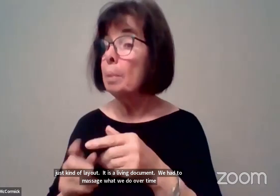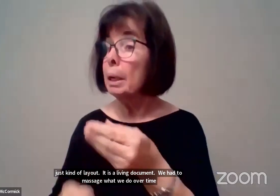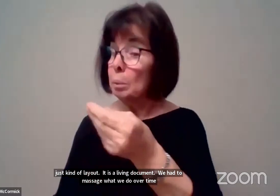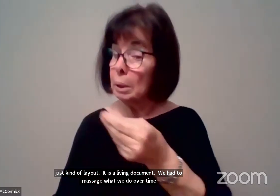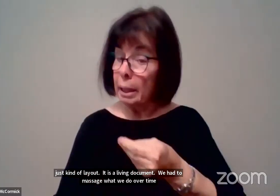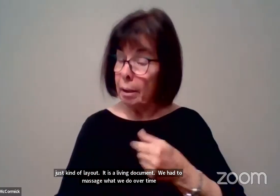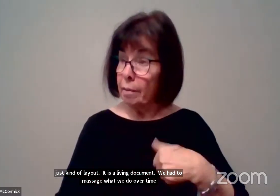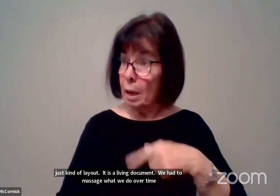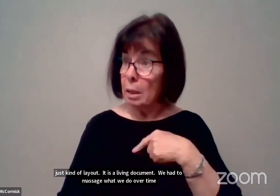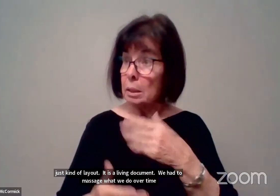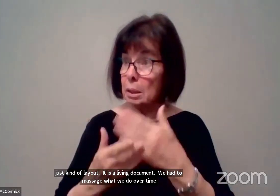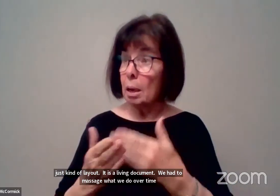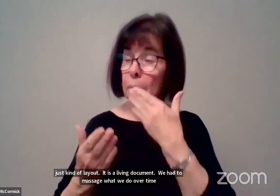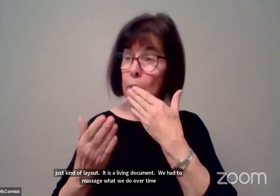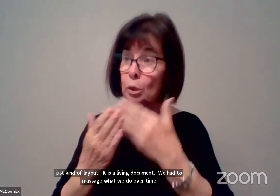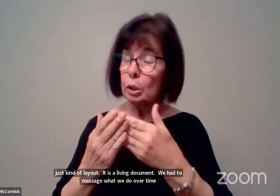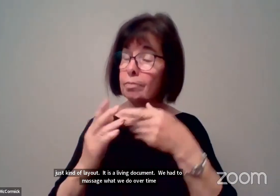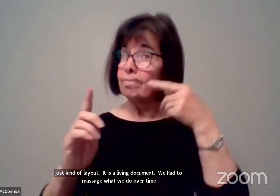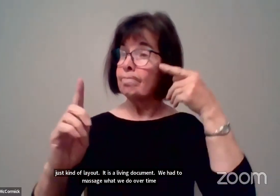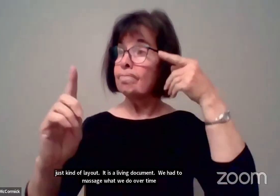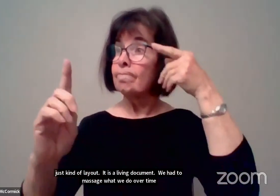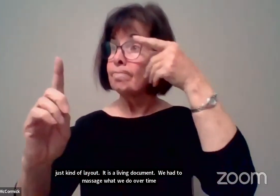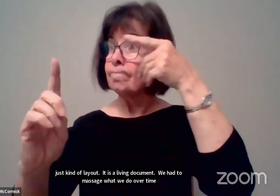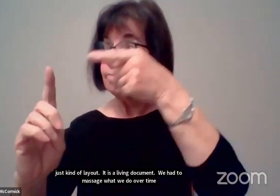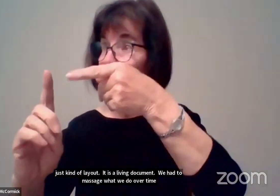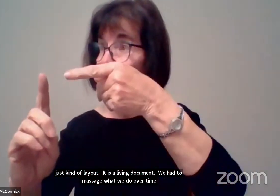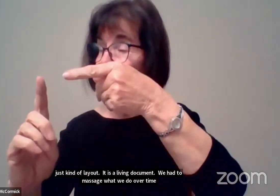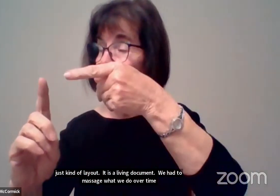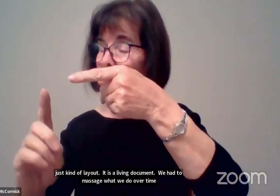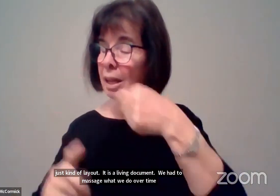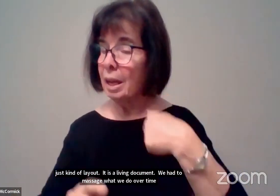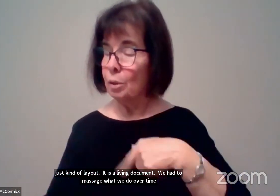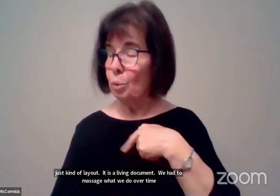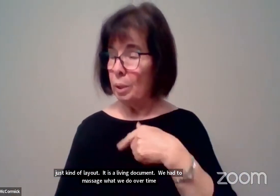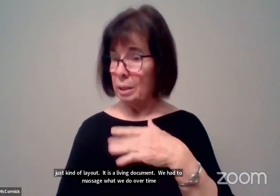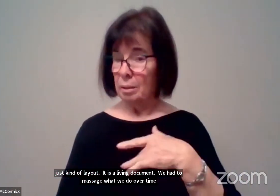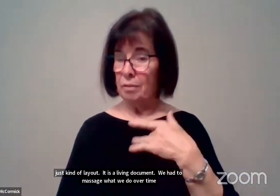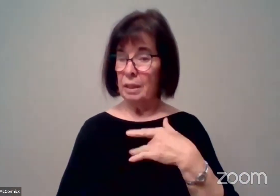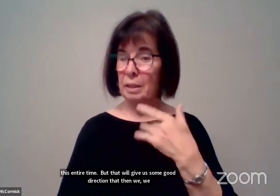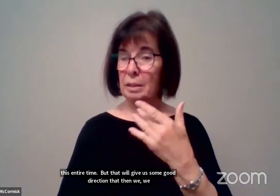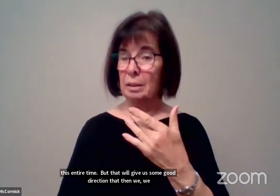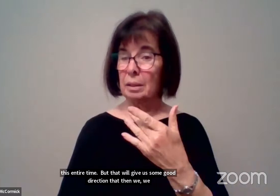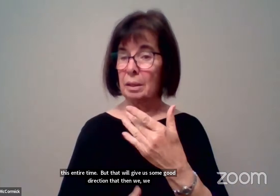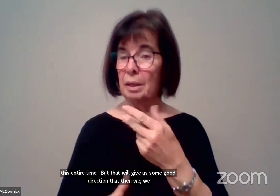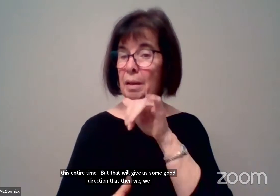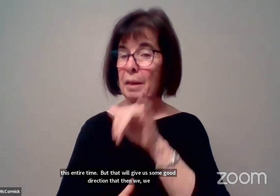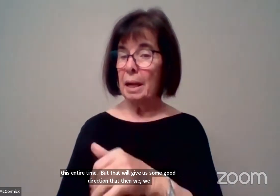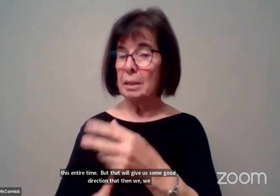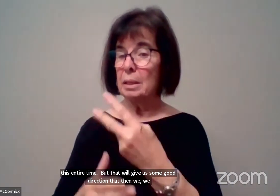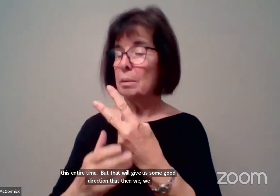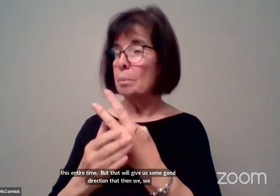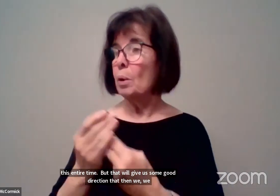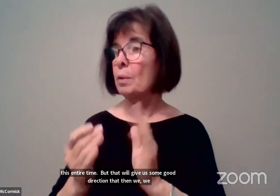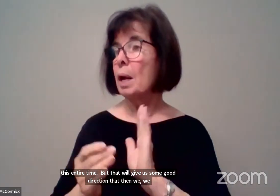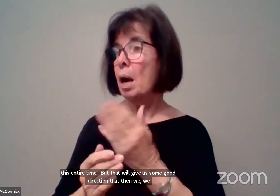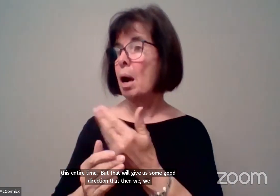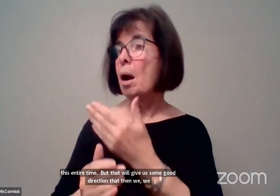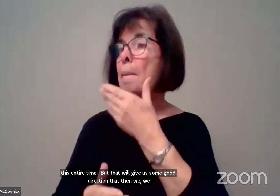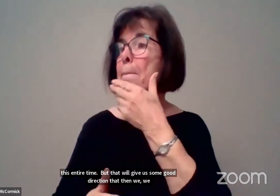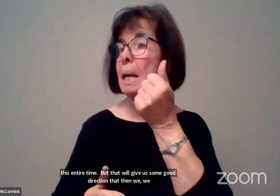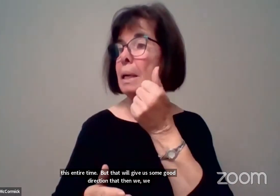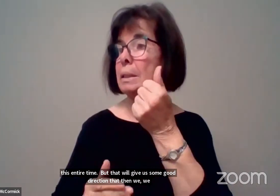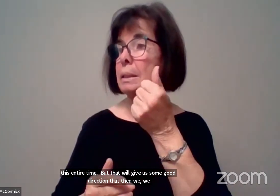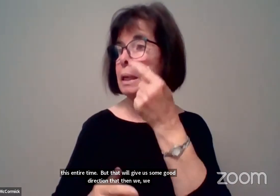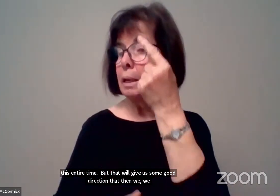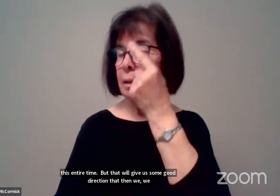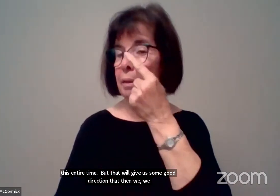direction that then we will feel that is both our best thinking